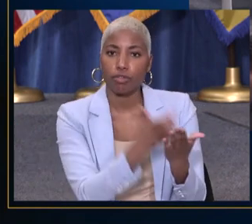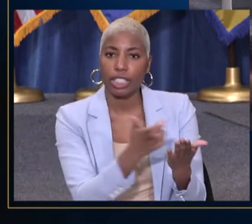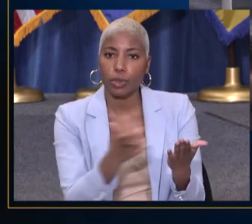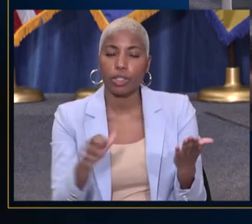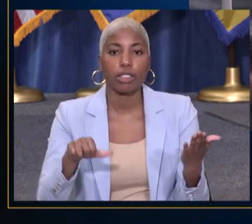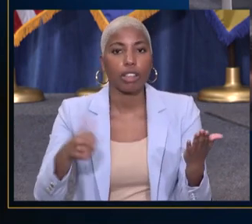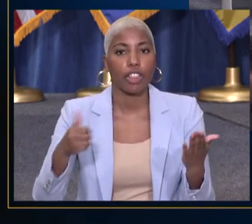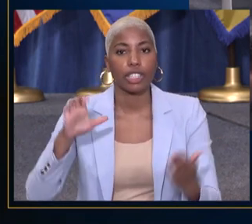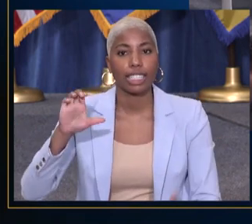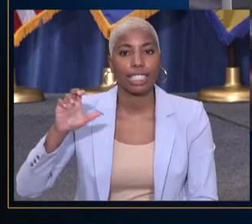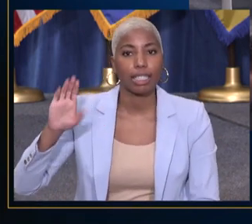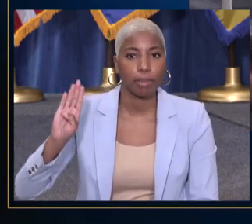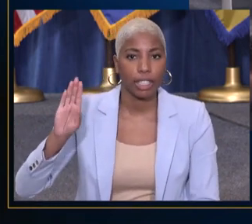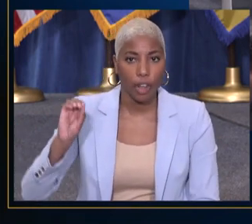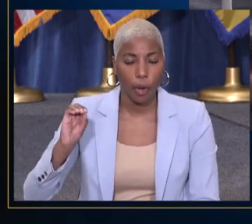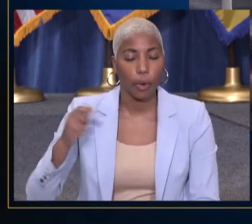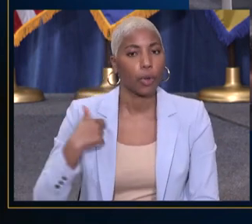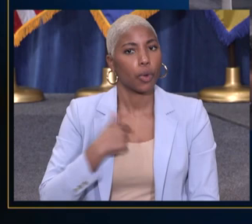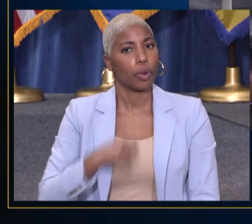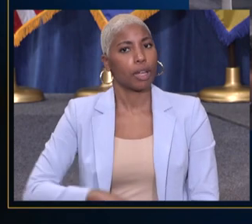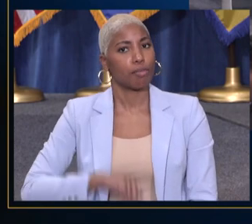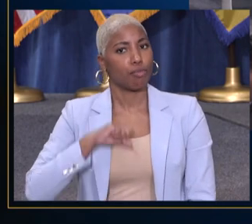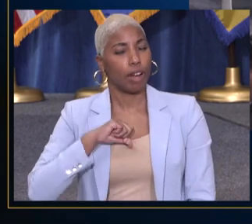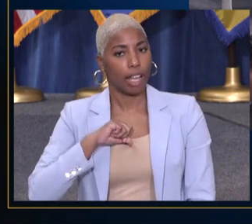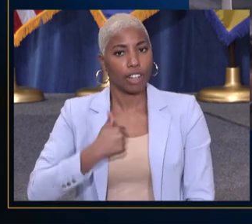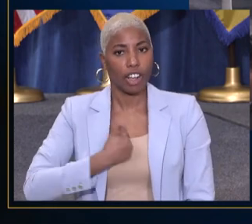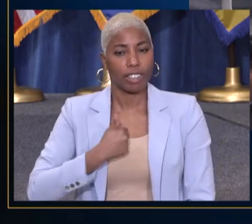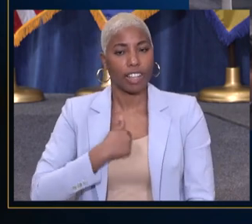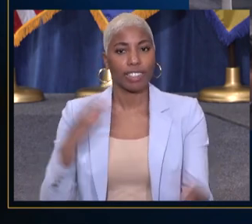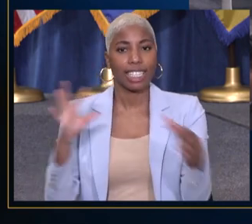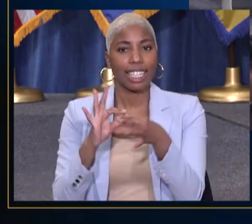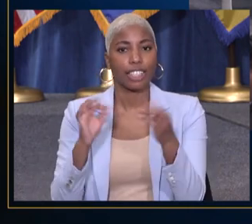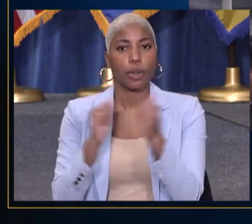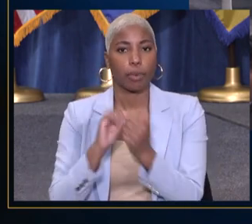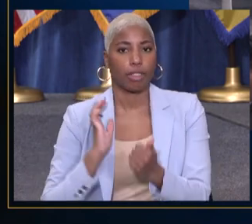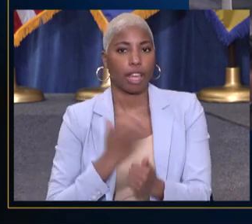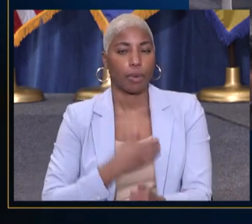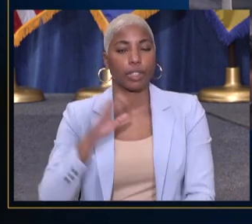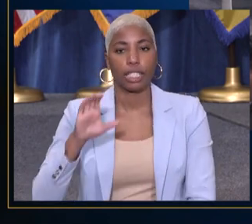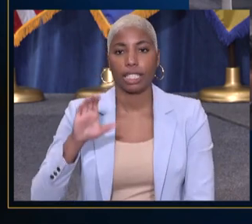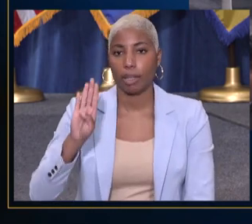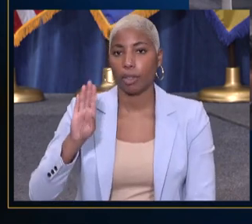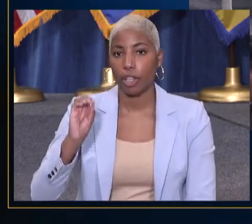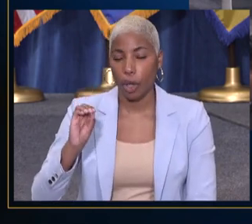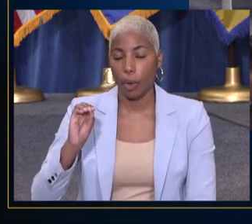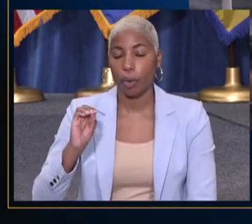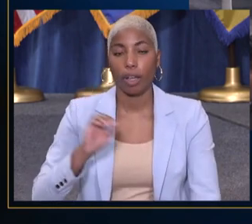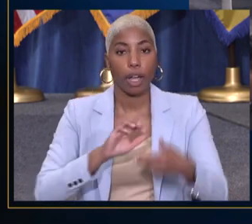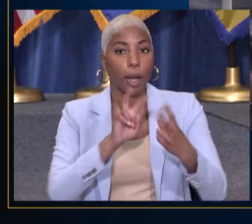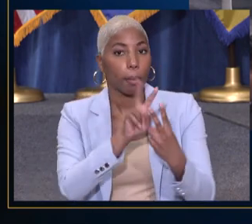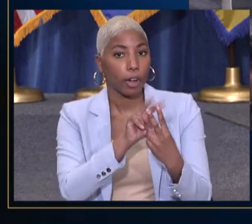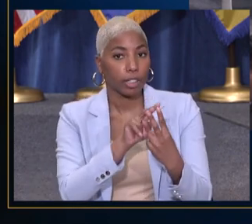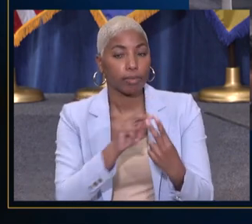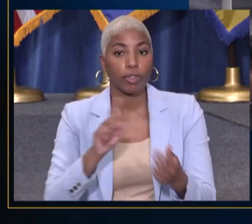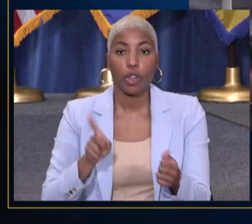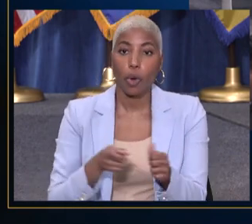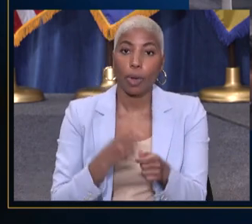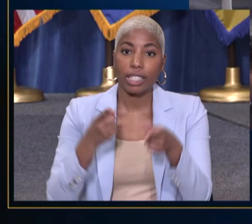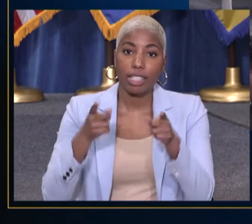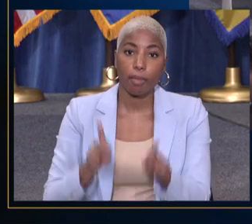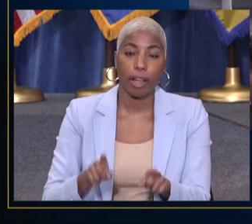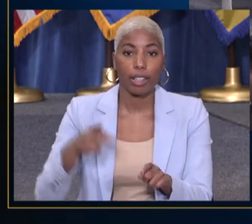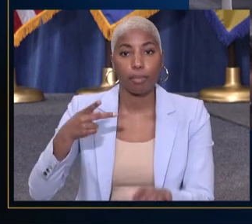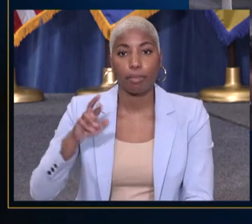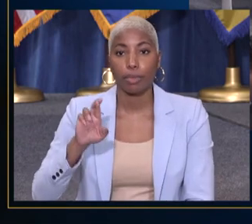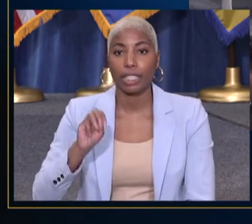other CBOs. We pride ourselves on connecting with our CBO partners, like Once Upon a Preemie, like Well Beauty Lab. We